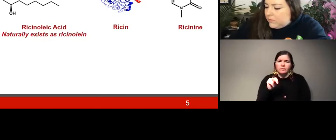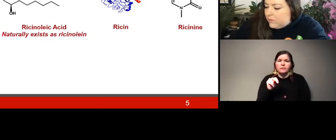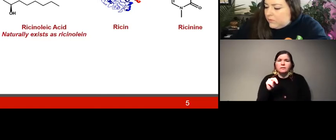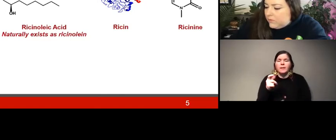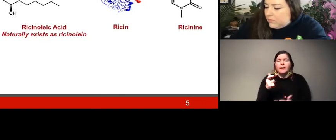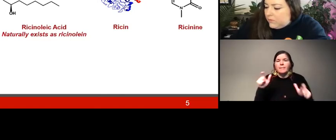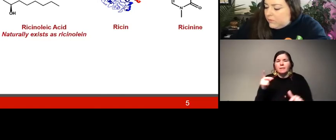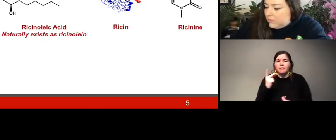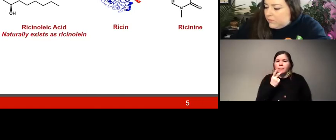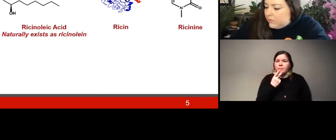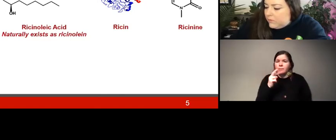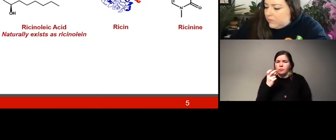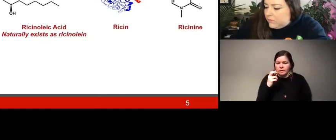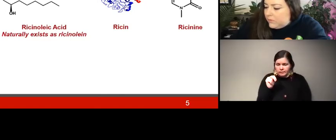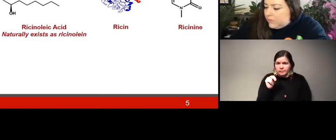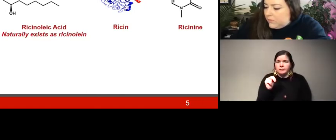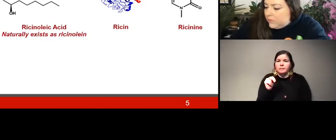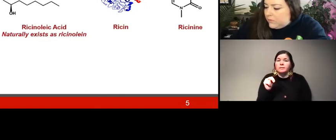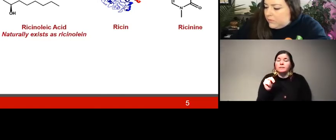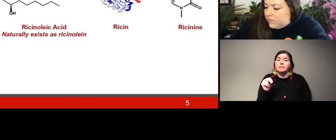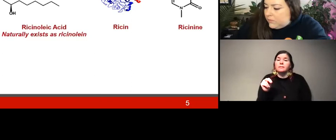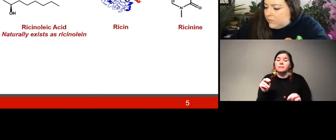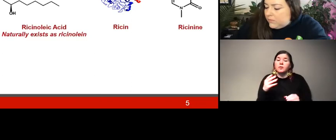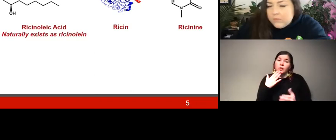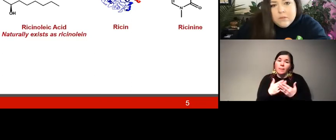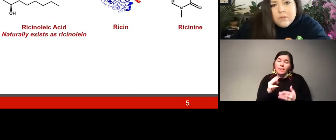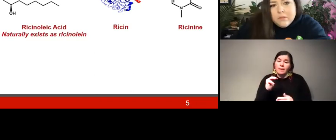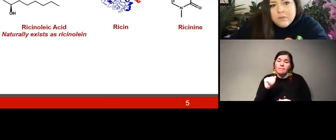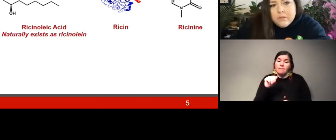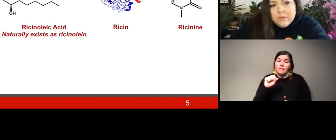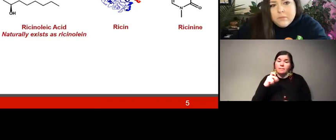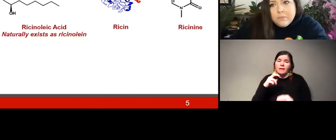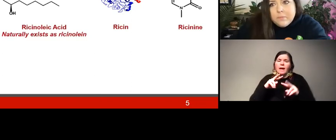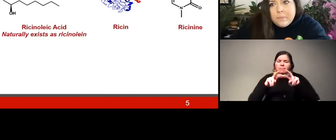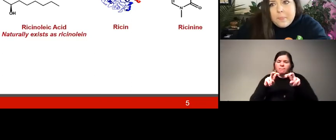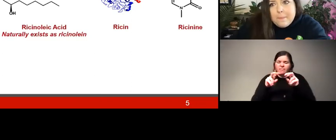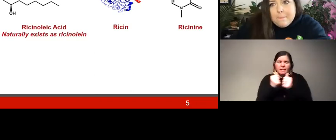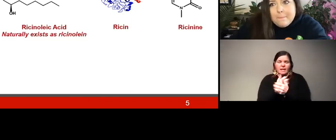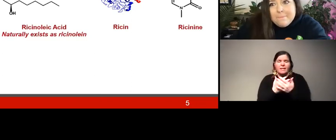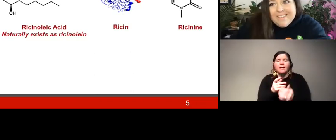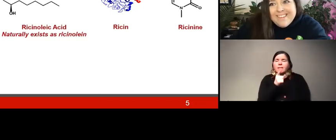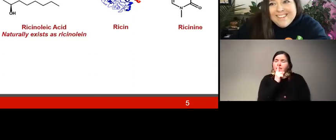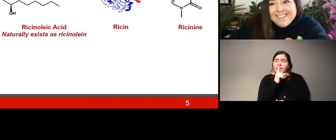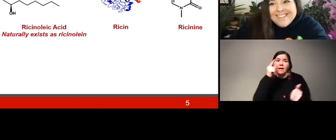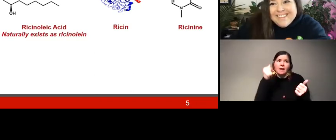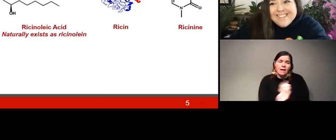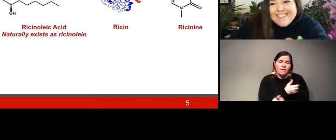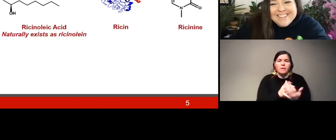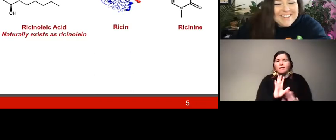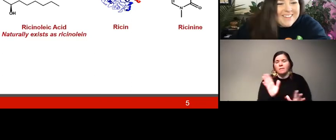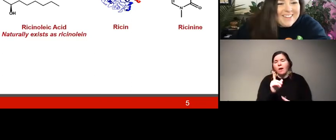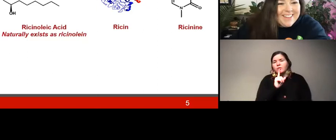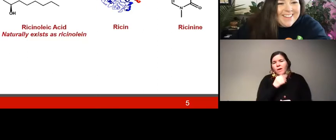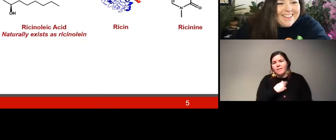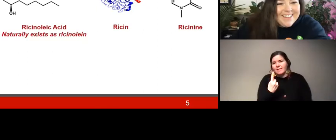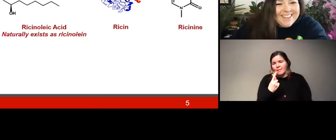protein. So the good thing about mass spec is that you pretty much can analyze almost anything. I won't say anything because I'm sure there's something that you can't look at